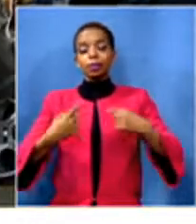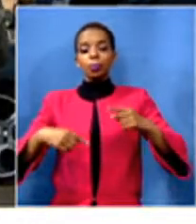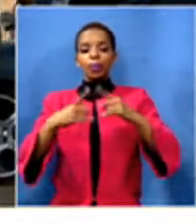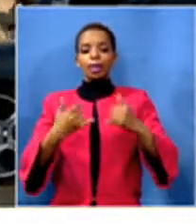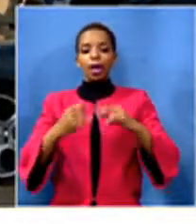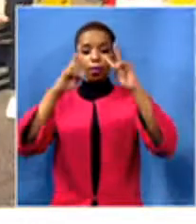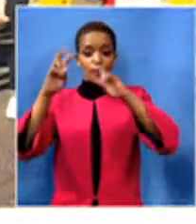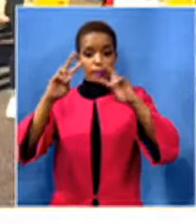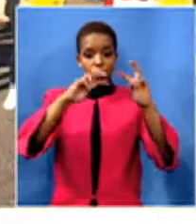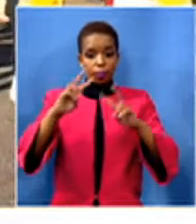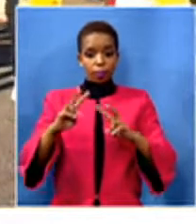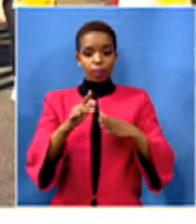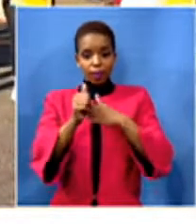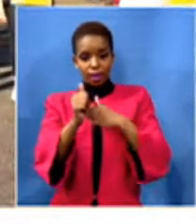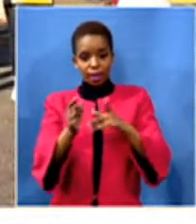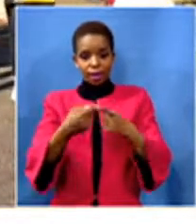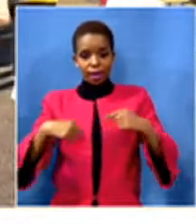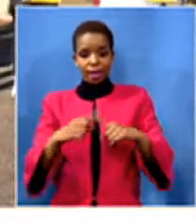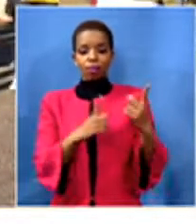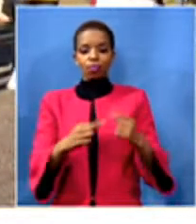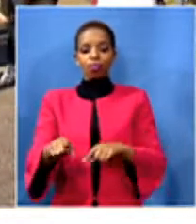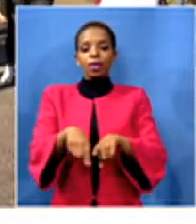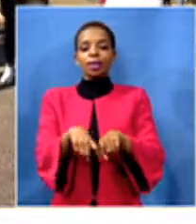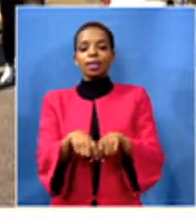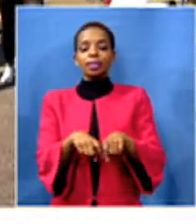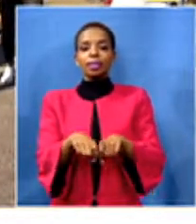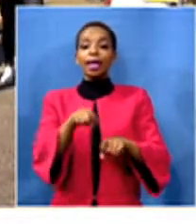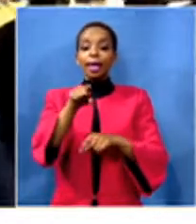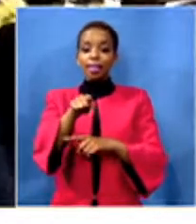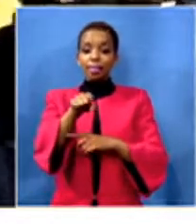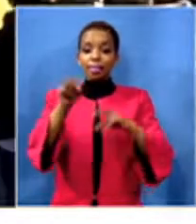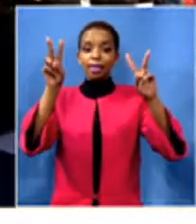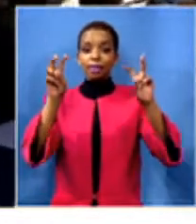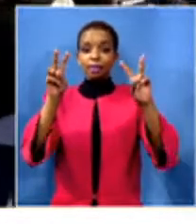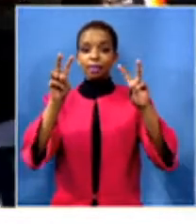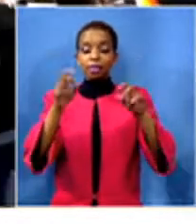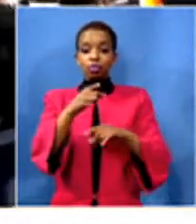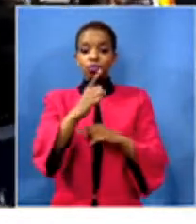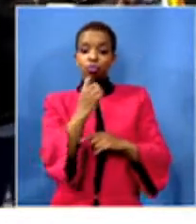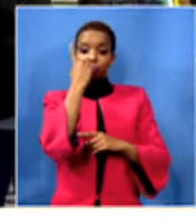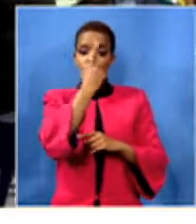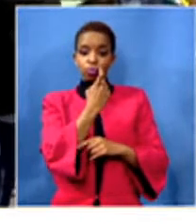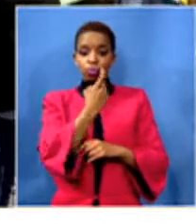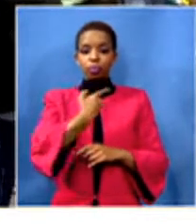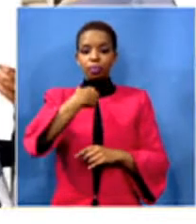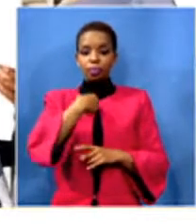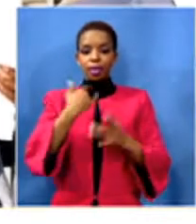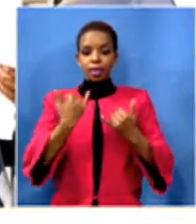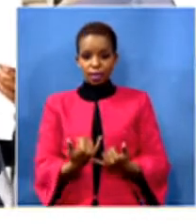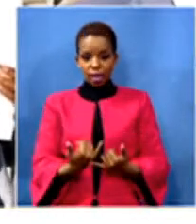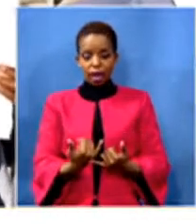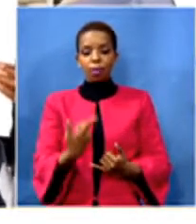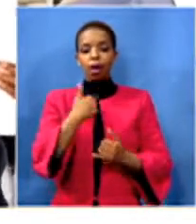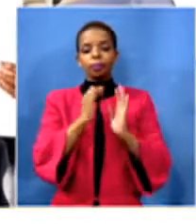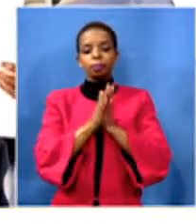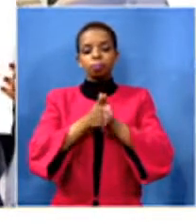that problem person. On this matter that is on place now that you're asking for, I will request not